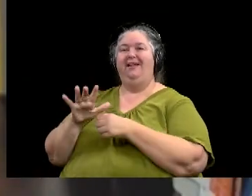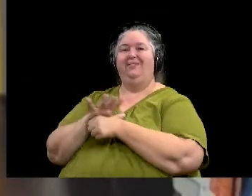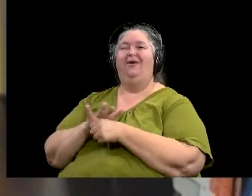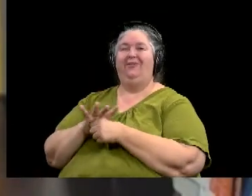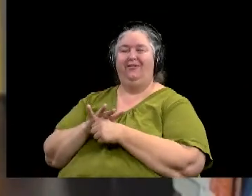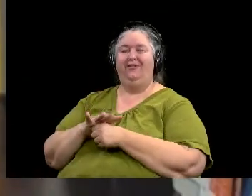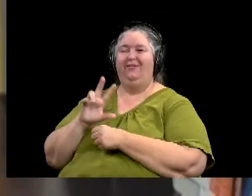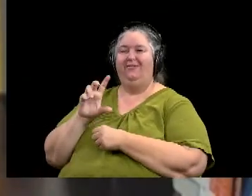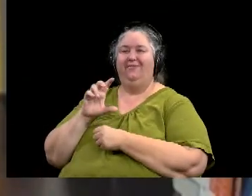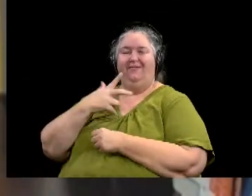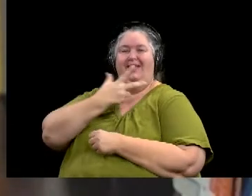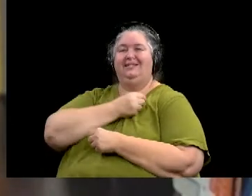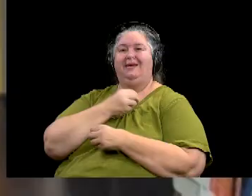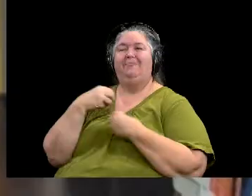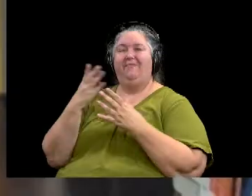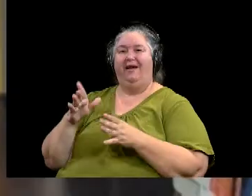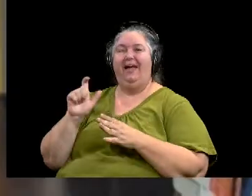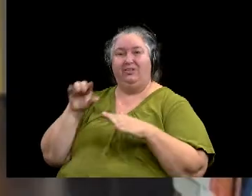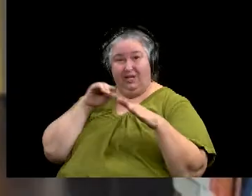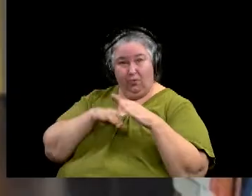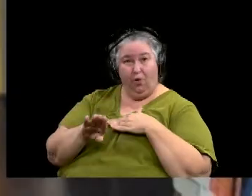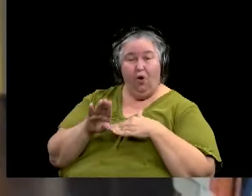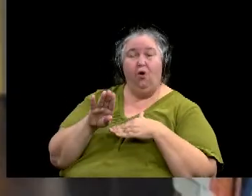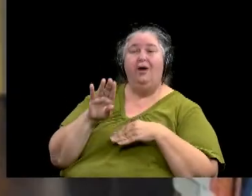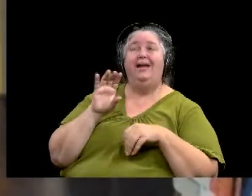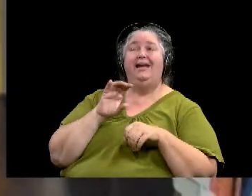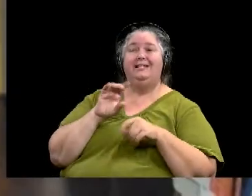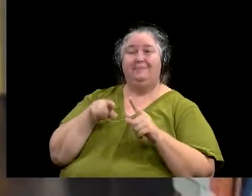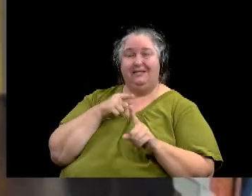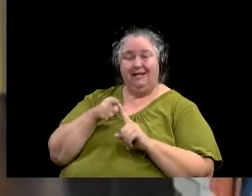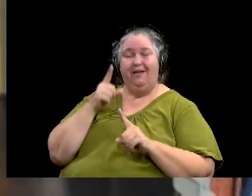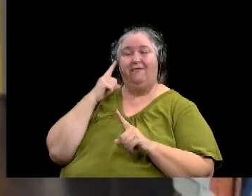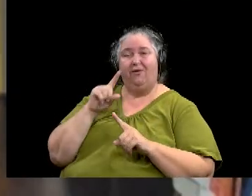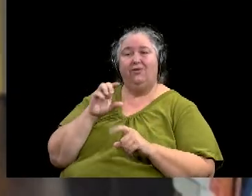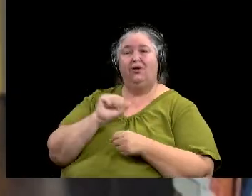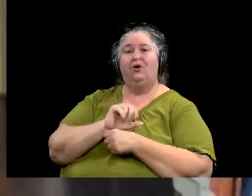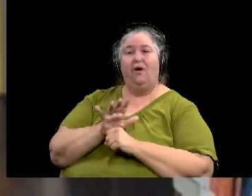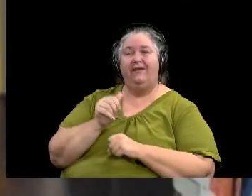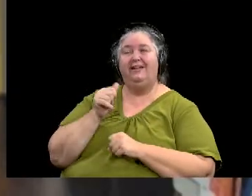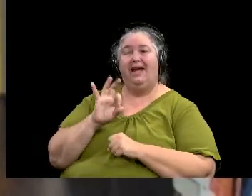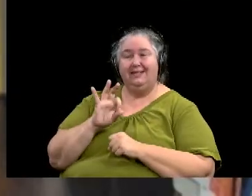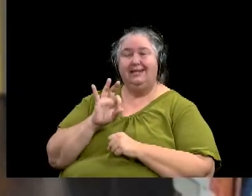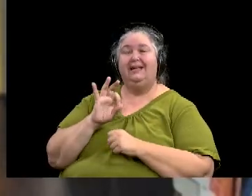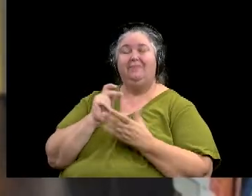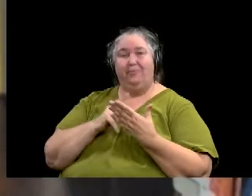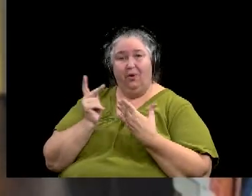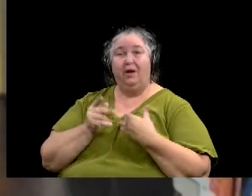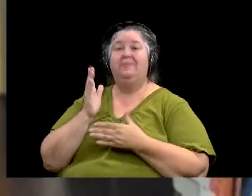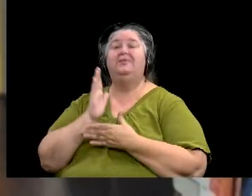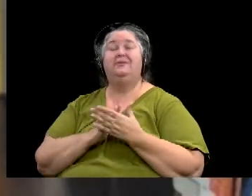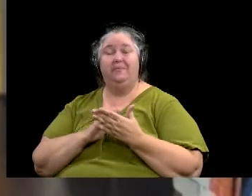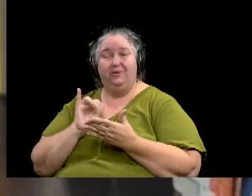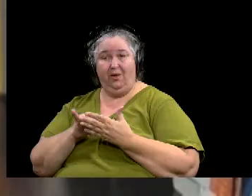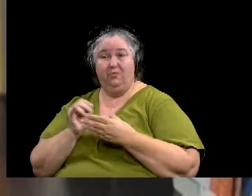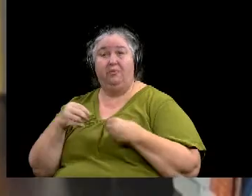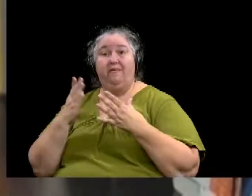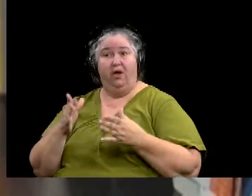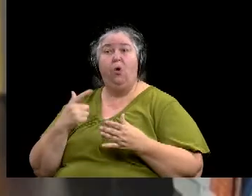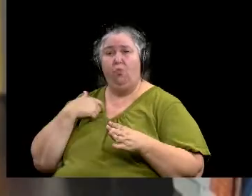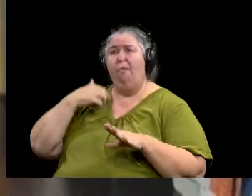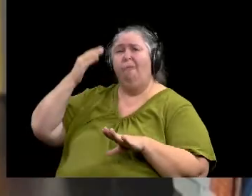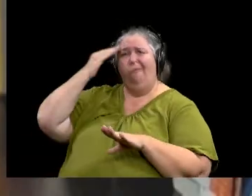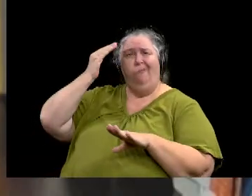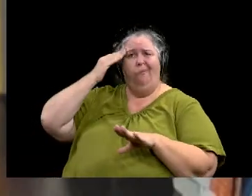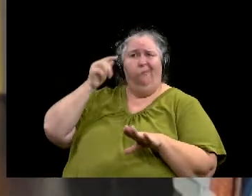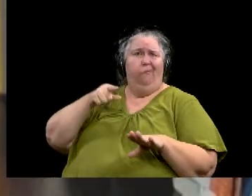for the COVID-19 vaccine program. Some of those providers are the ones that we traditionally know to be vaccine providers like doctors' offices